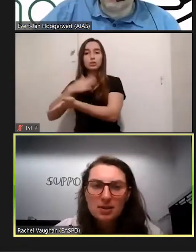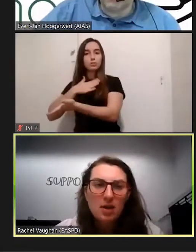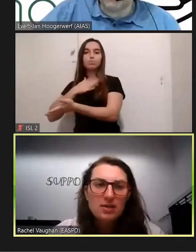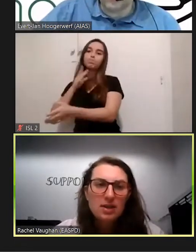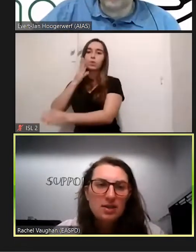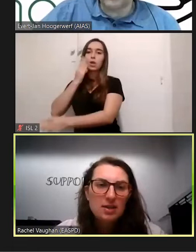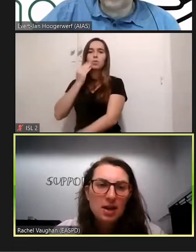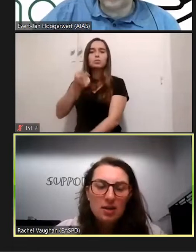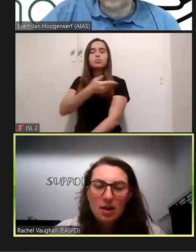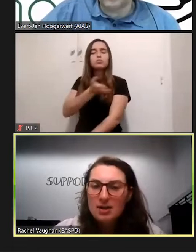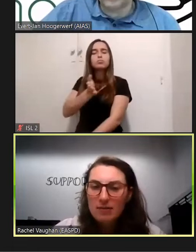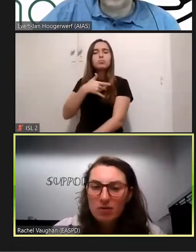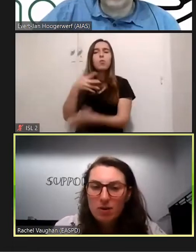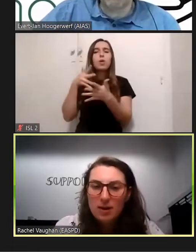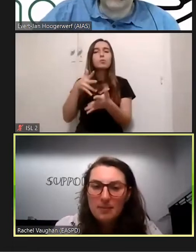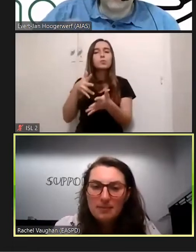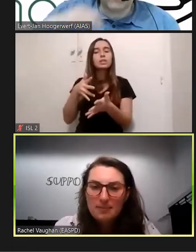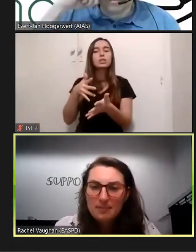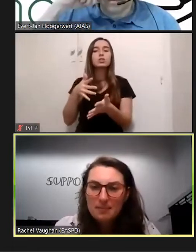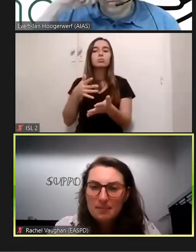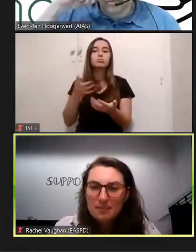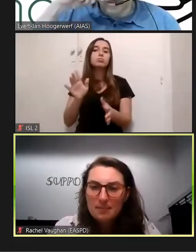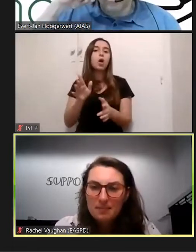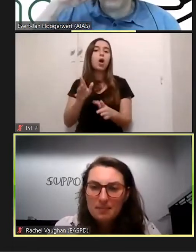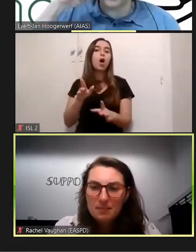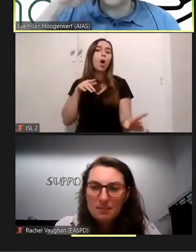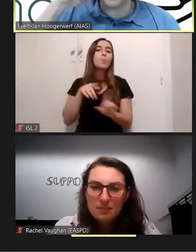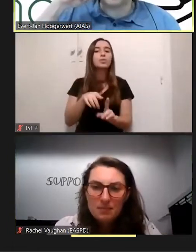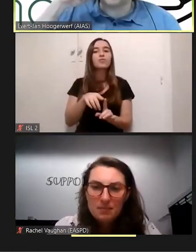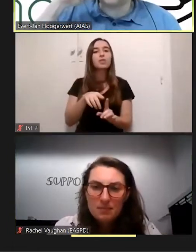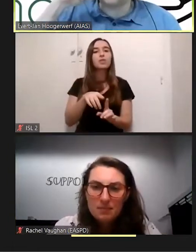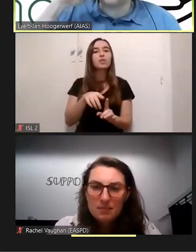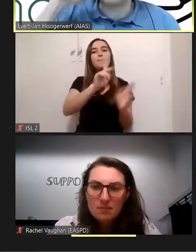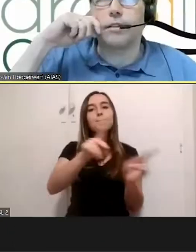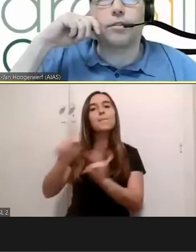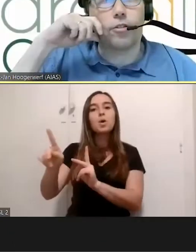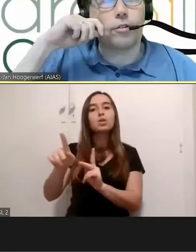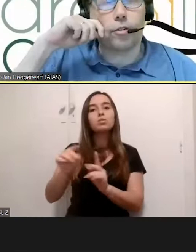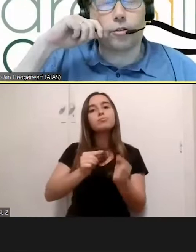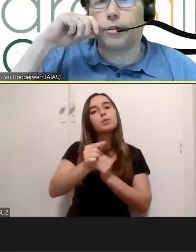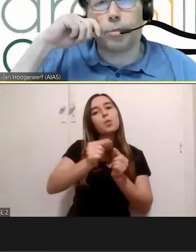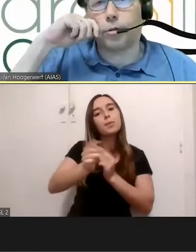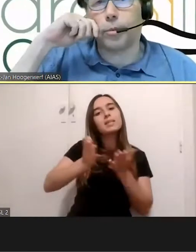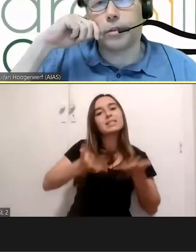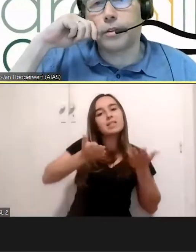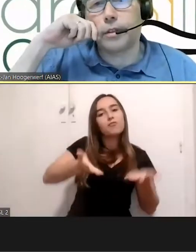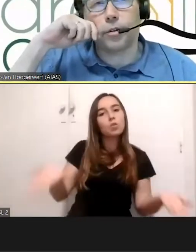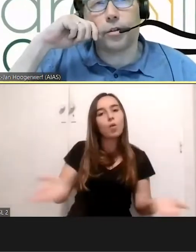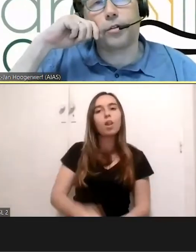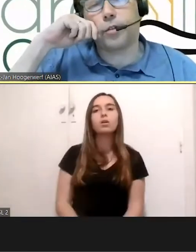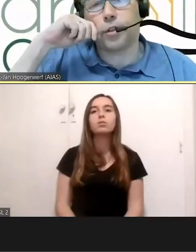person-centered services that are delivered remotely? Well, first of all, that person-centeredness is not just a buzzword that